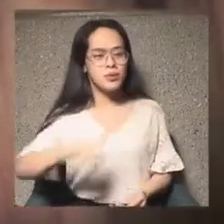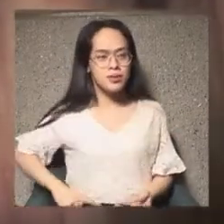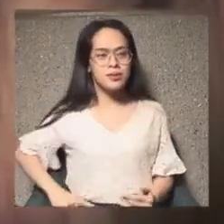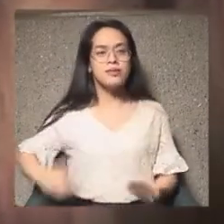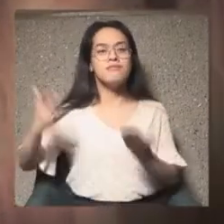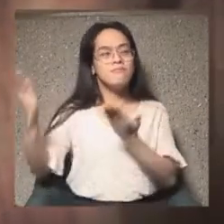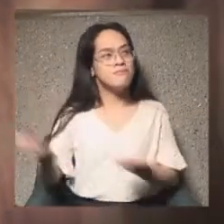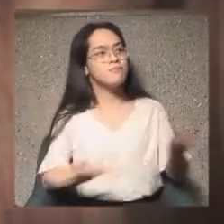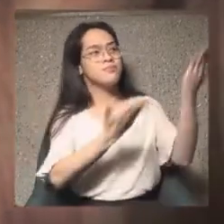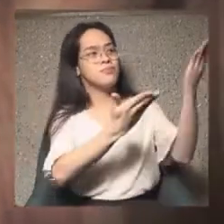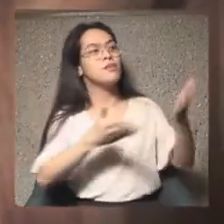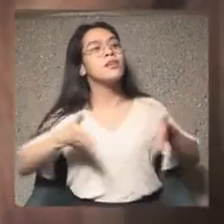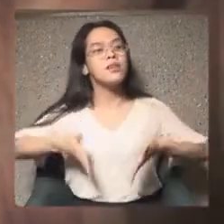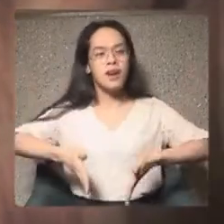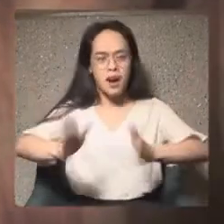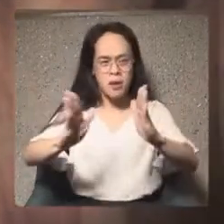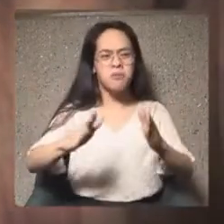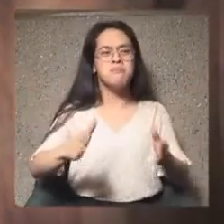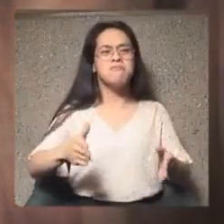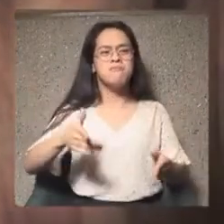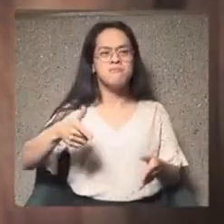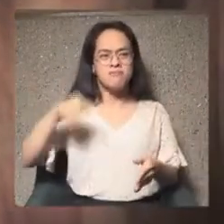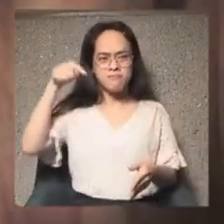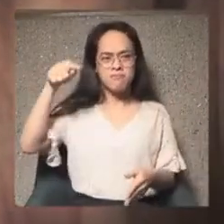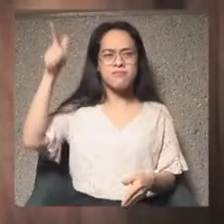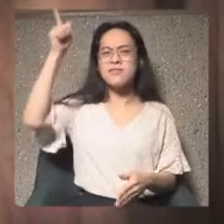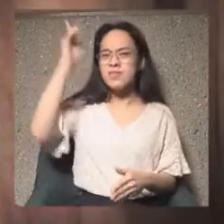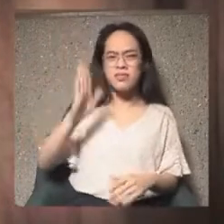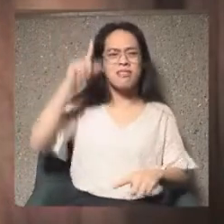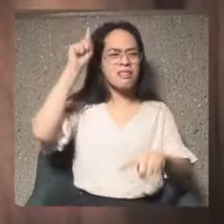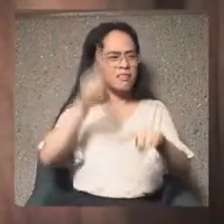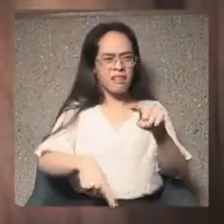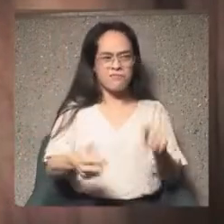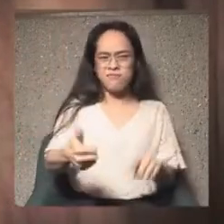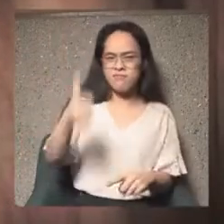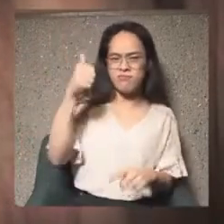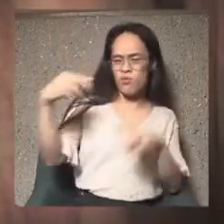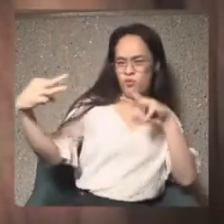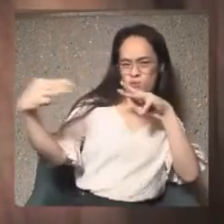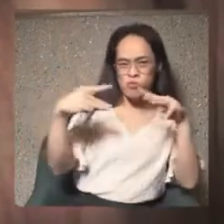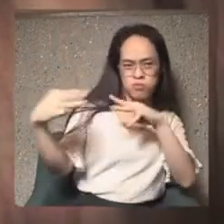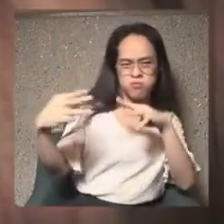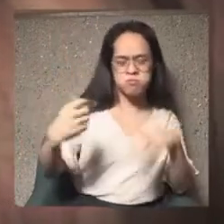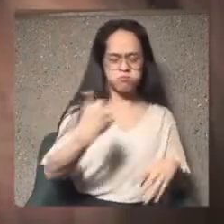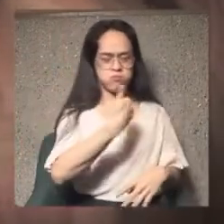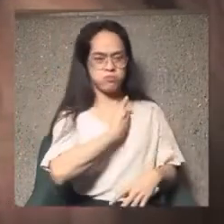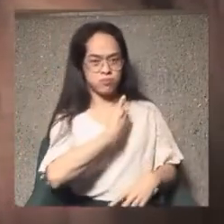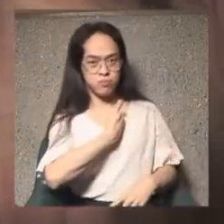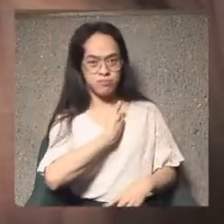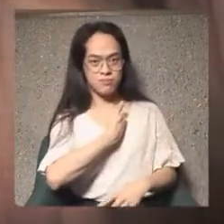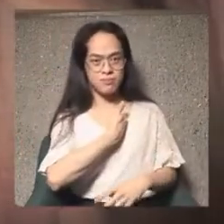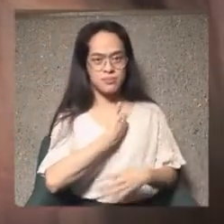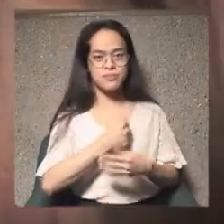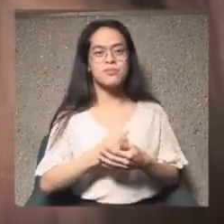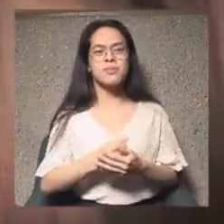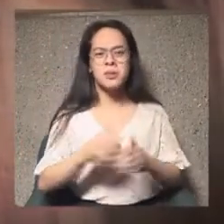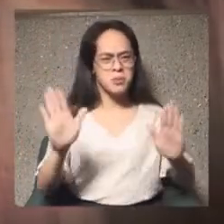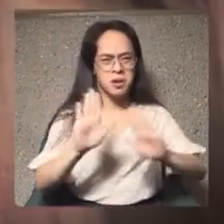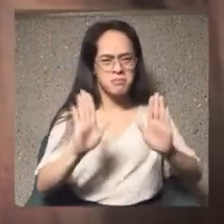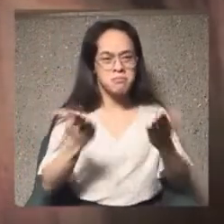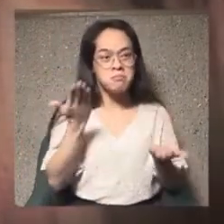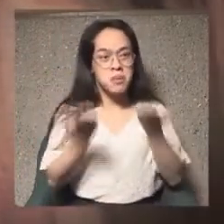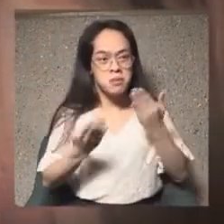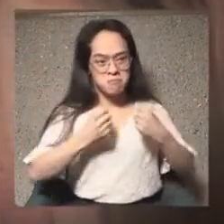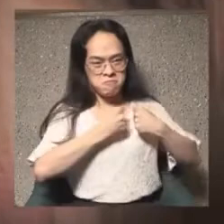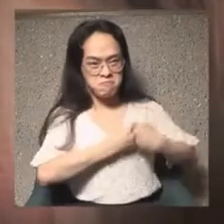cannot win this battle all by myself. I cannot do it on my own." Maybe you're struggling in your business and in your